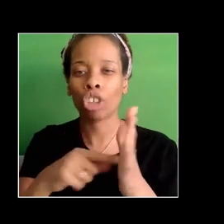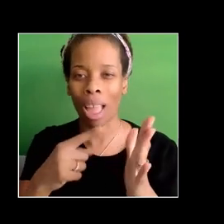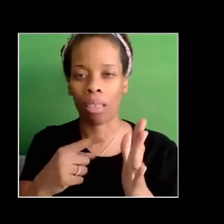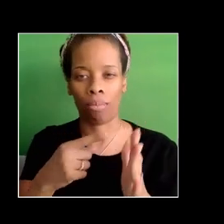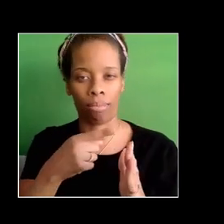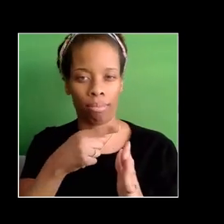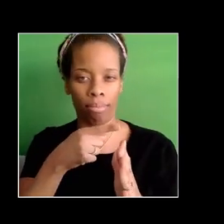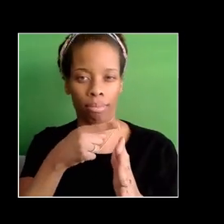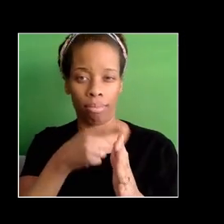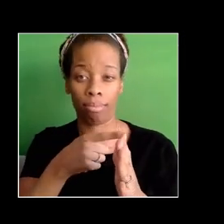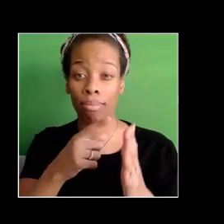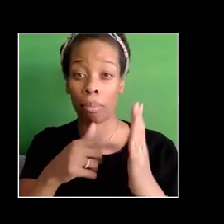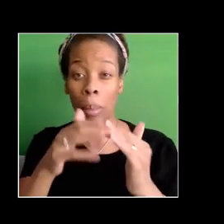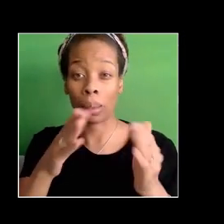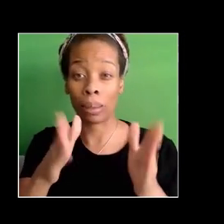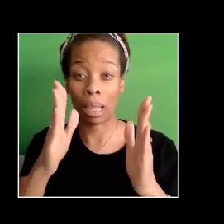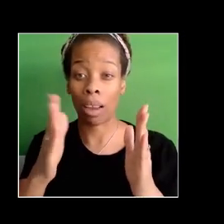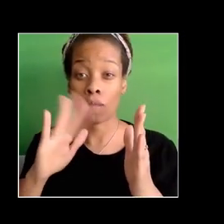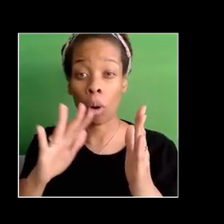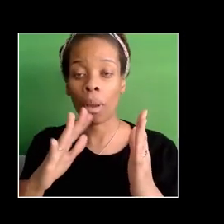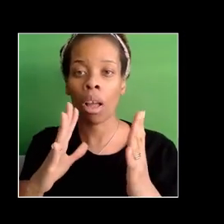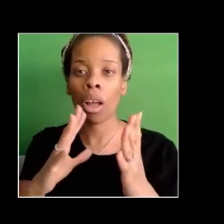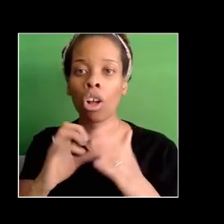come inspired by the cultural life of Harlem.